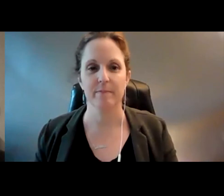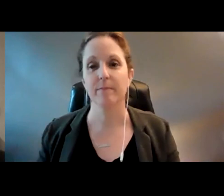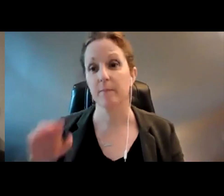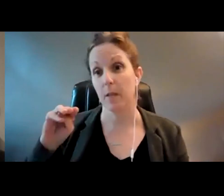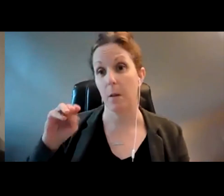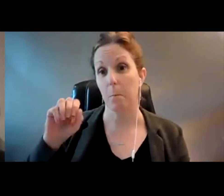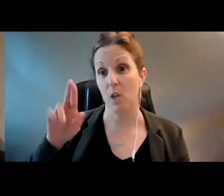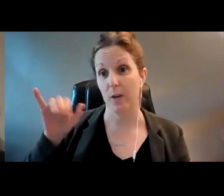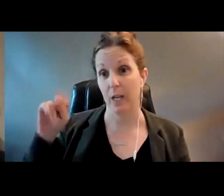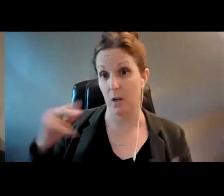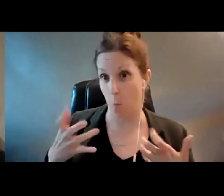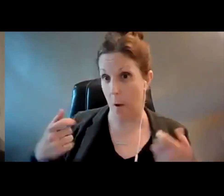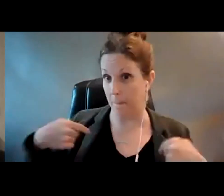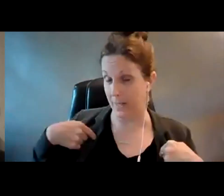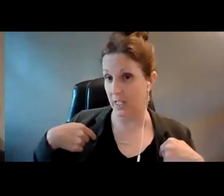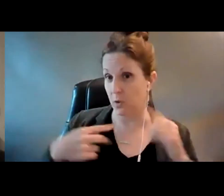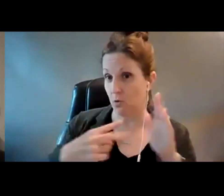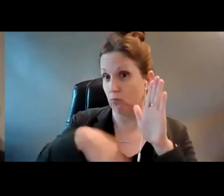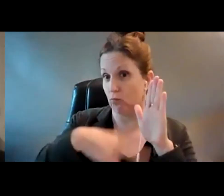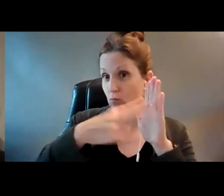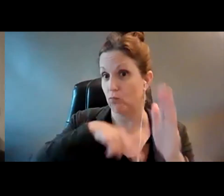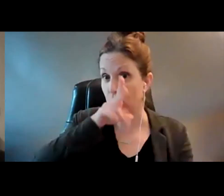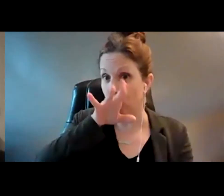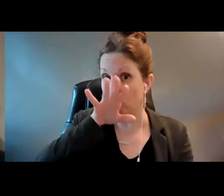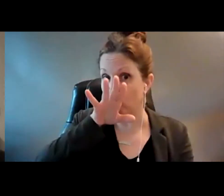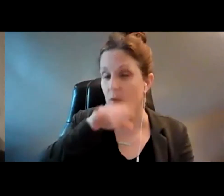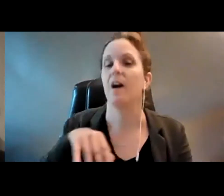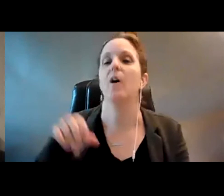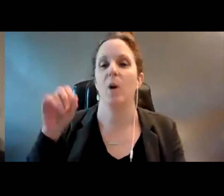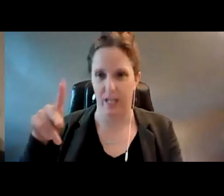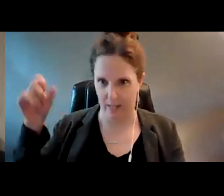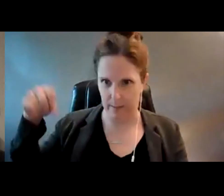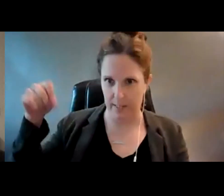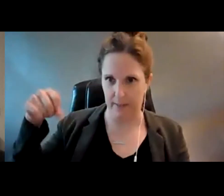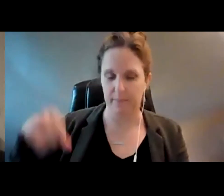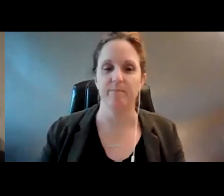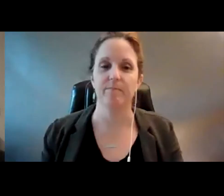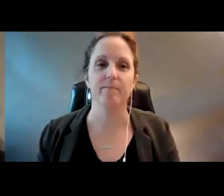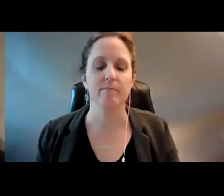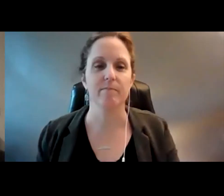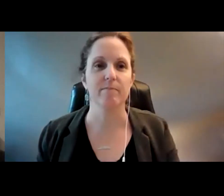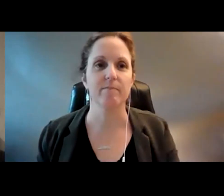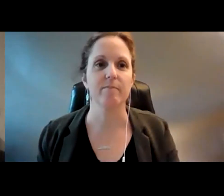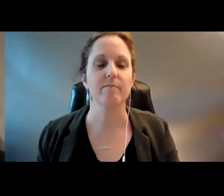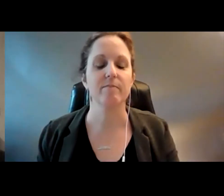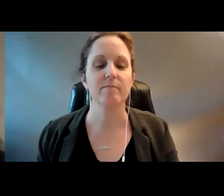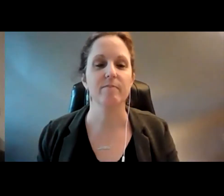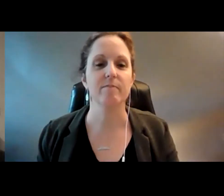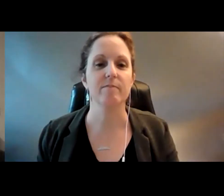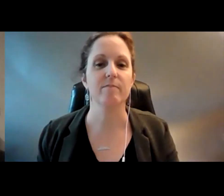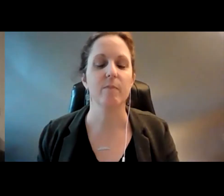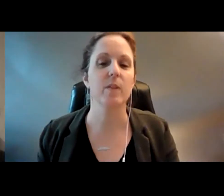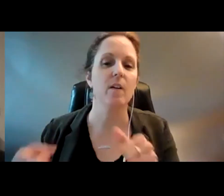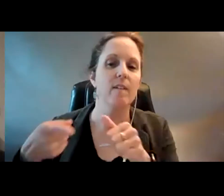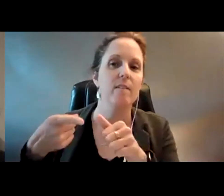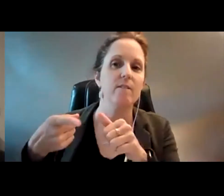Thank you, Dr. Eden. Sorry. We do have some questions from some of the